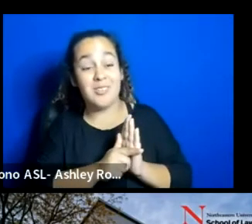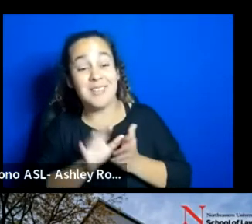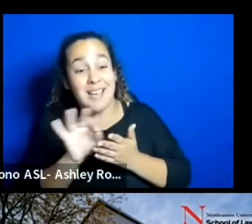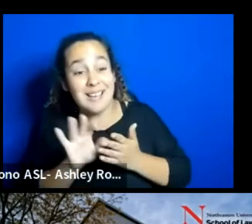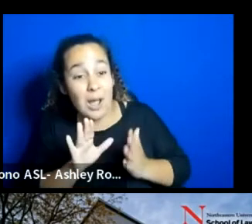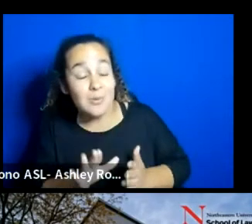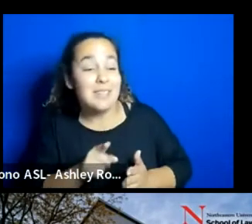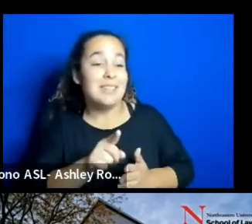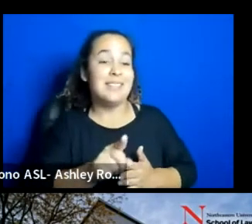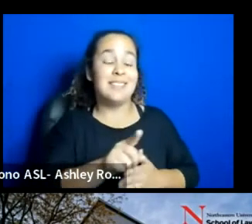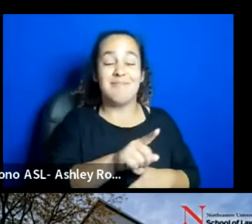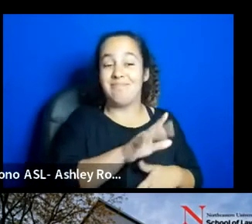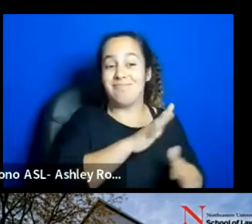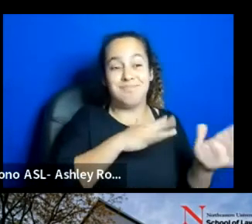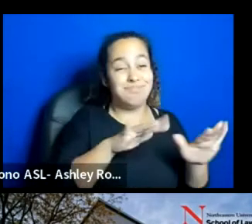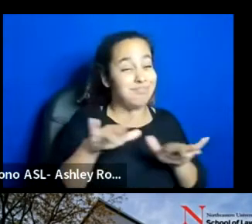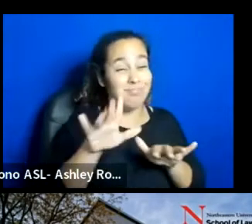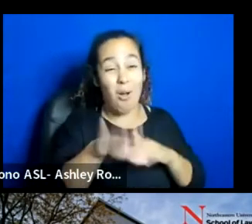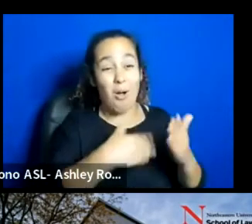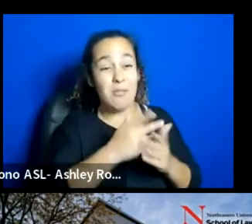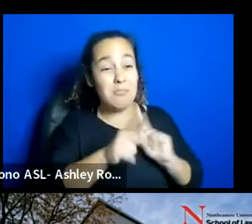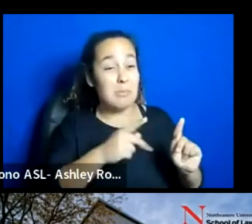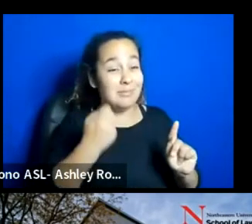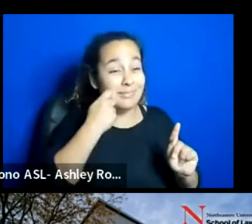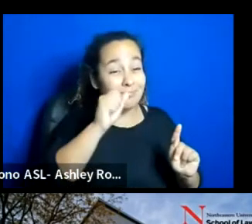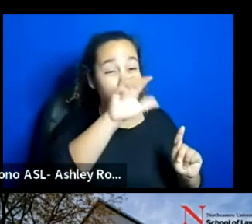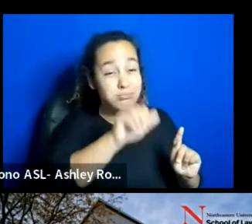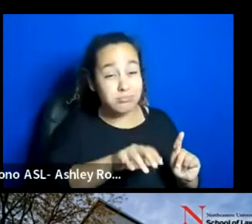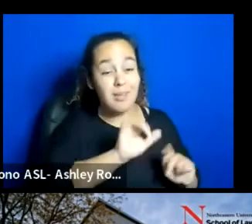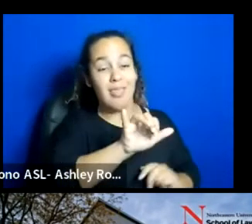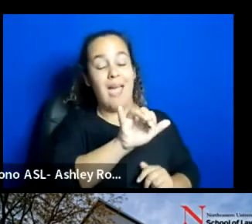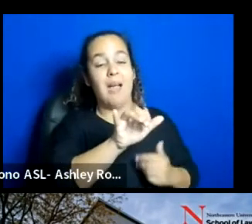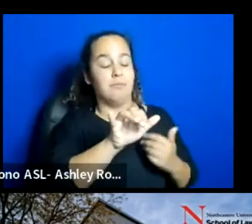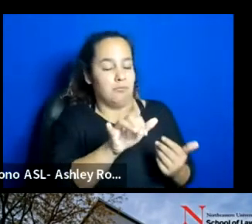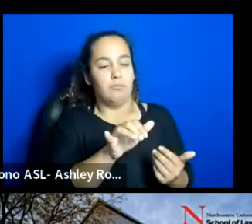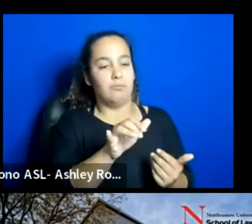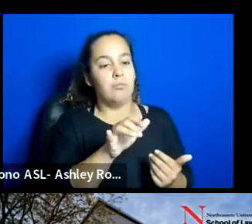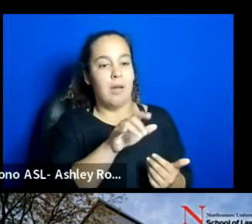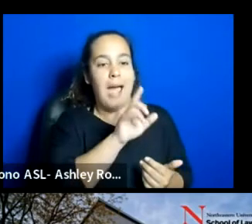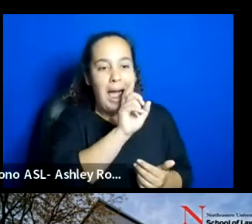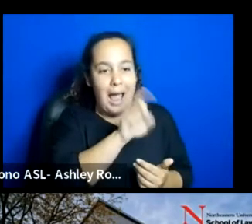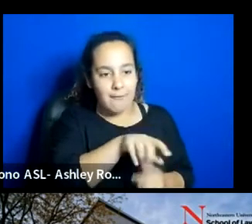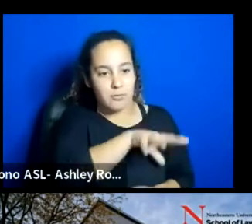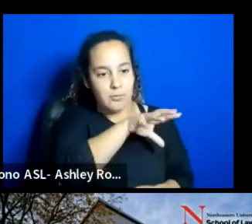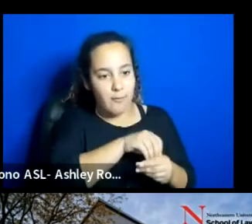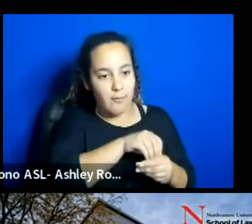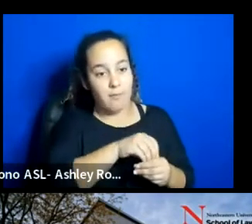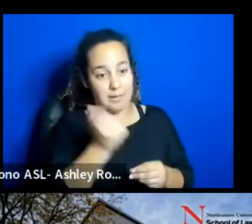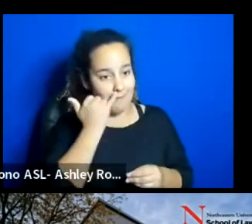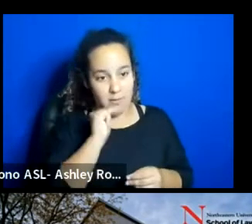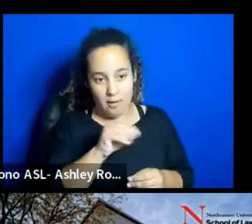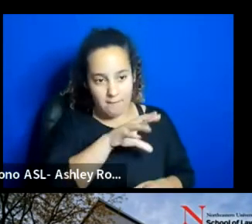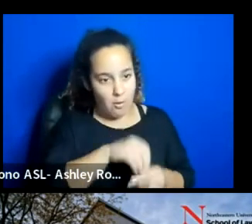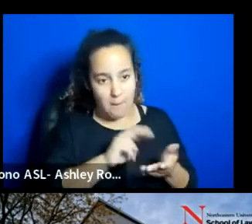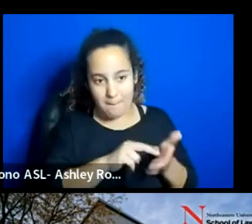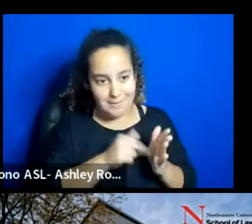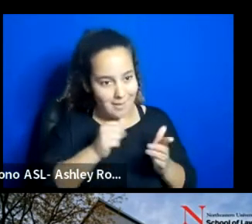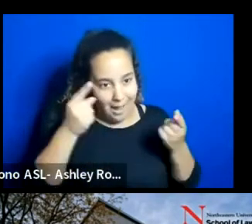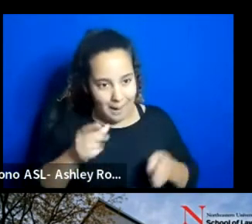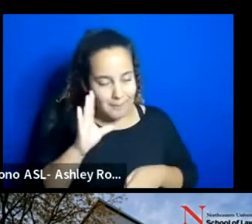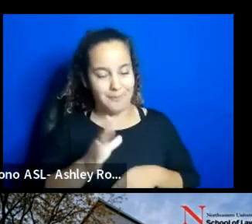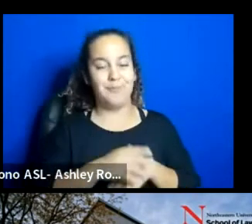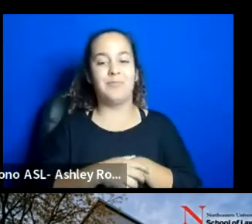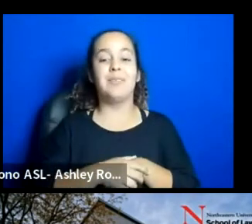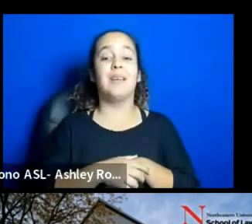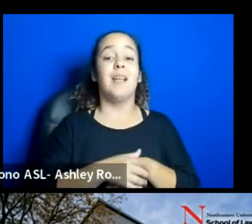bureaucrats, clerks, and other mediators. And he writes, quote, "I call these stakeholders mediators as they do not only facilitate the process